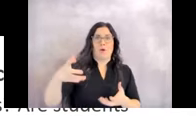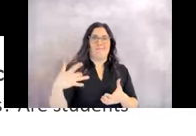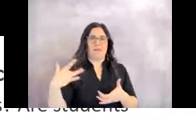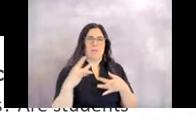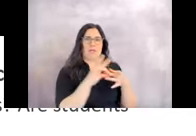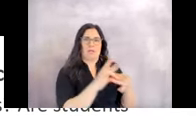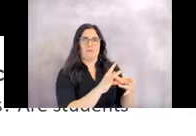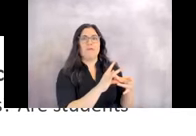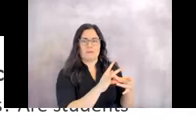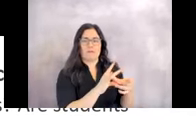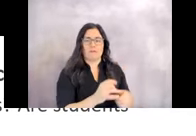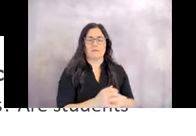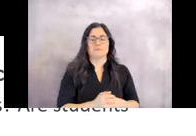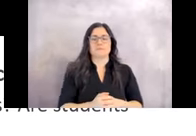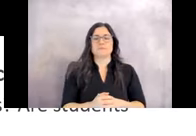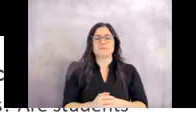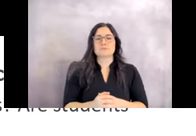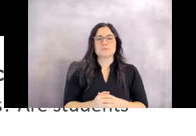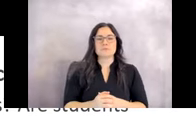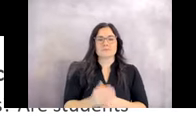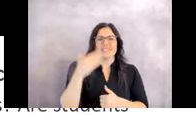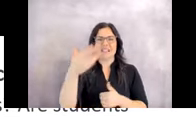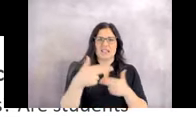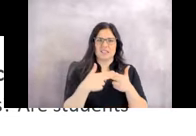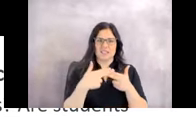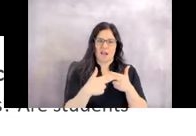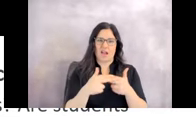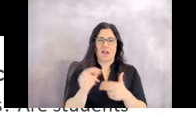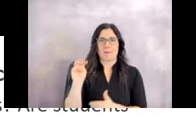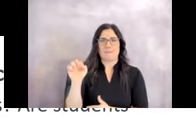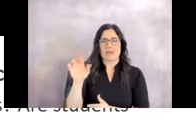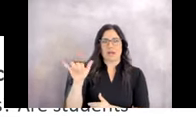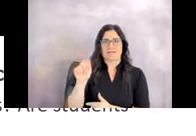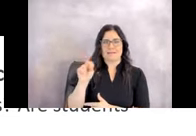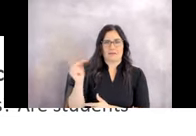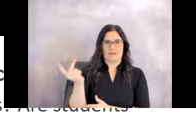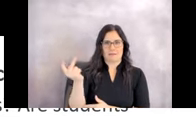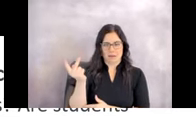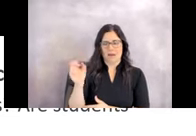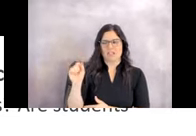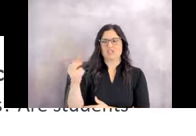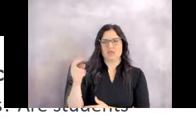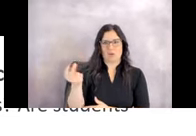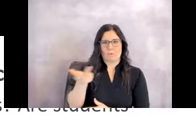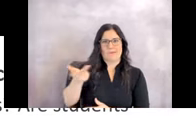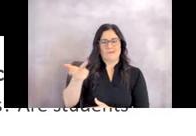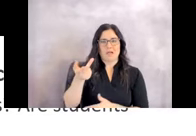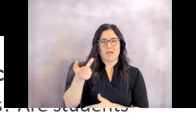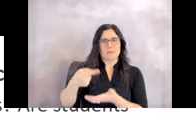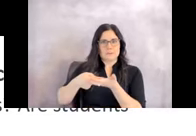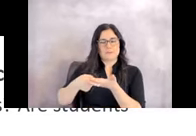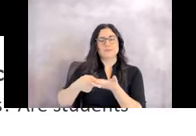And we're going to get into a slide when Marianne and I and Sean have a conversation in a